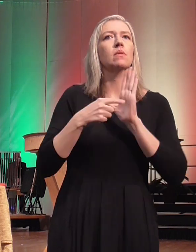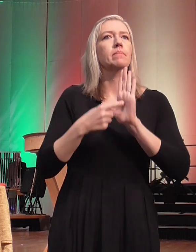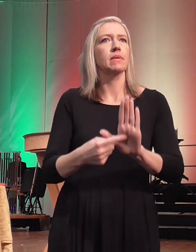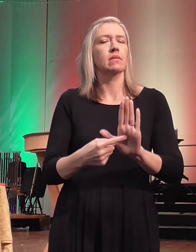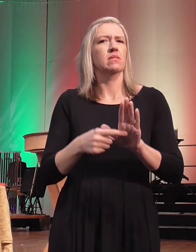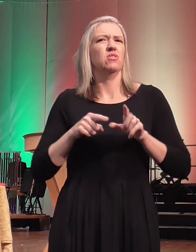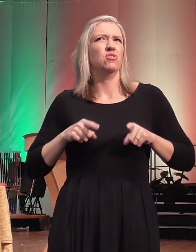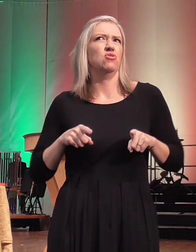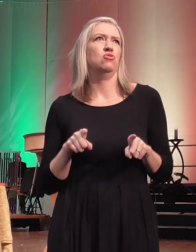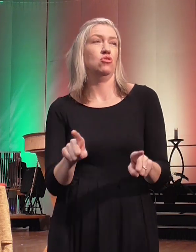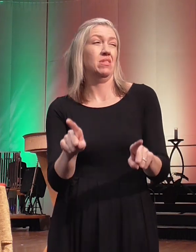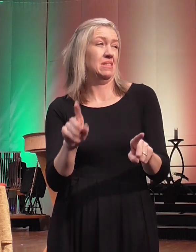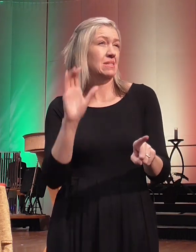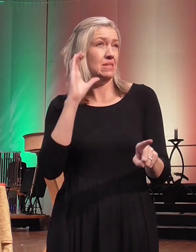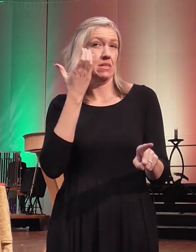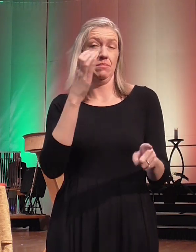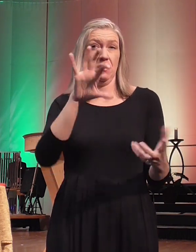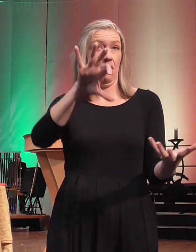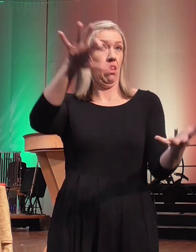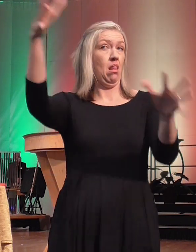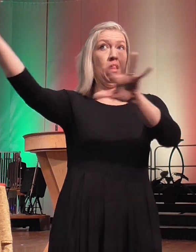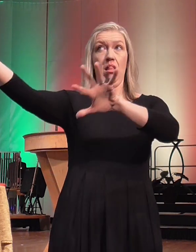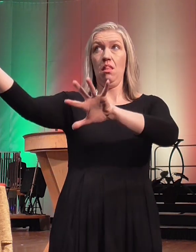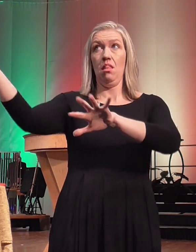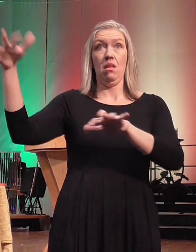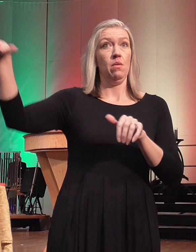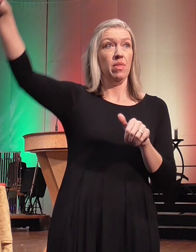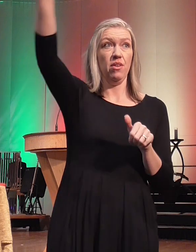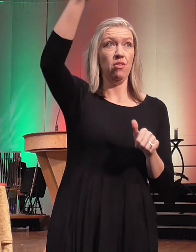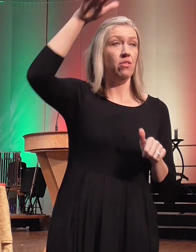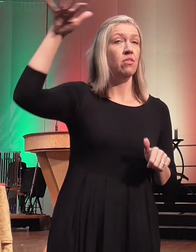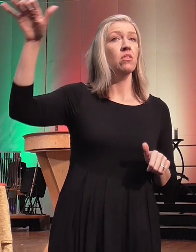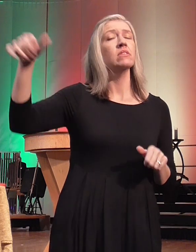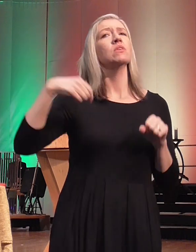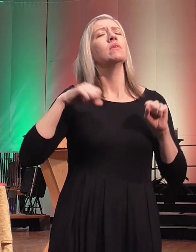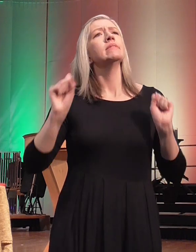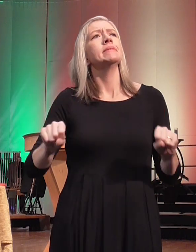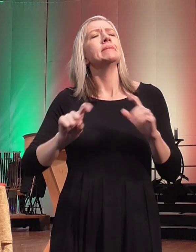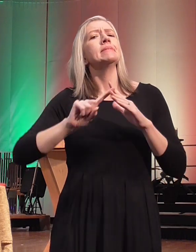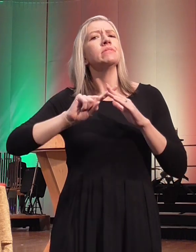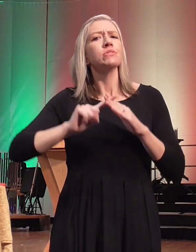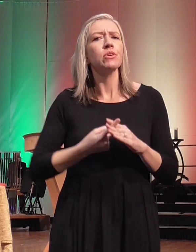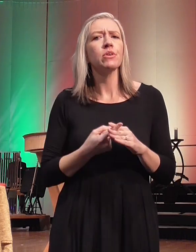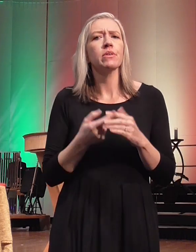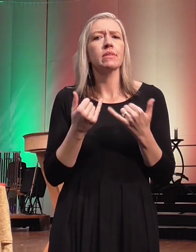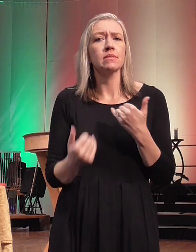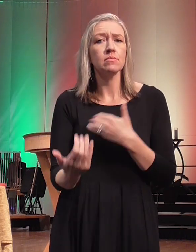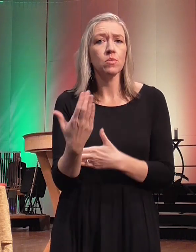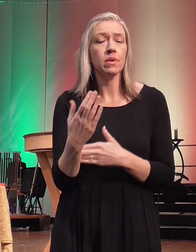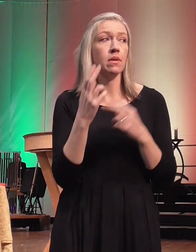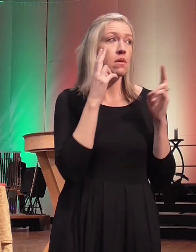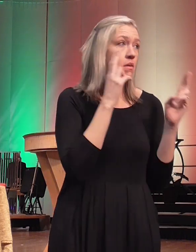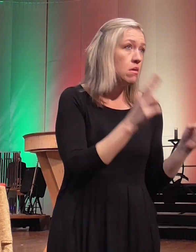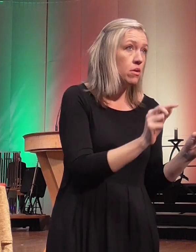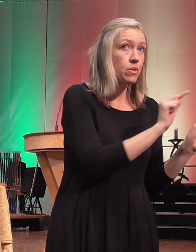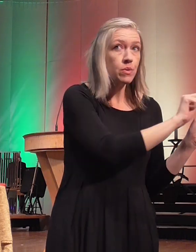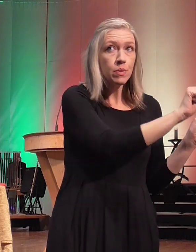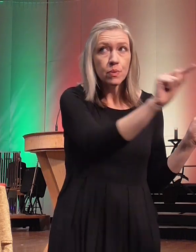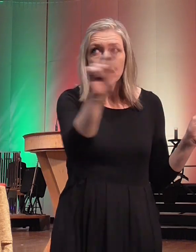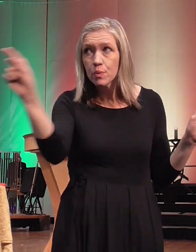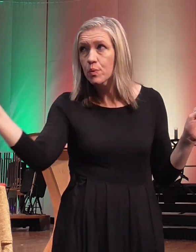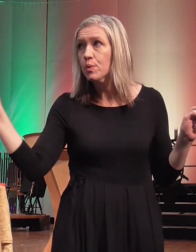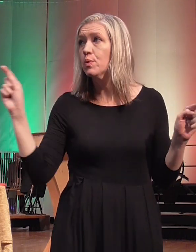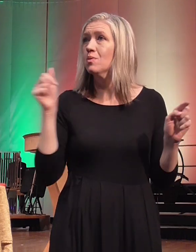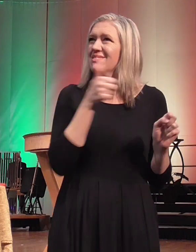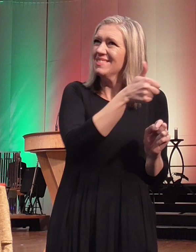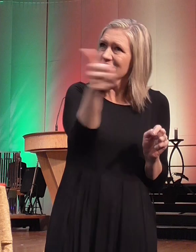midst of what seems like a mess out there sometimes. And so I just begin this morning by honoring you for being the spiritual